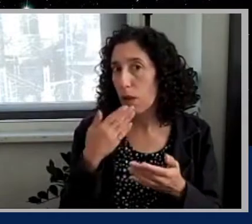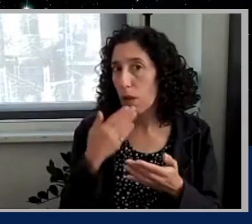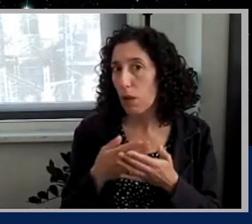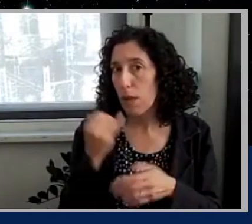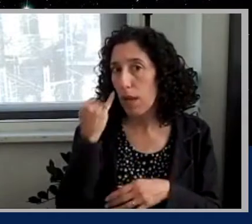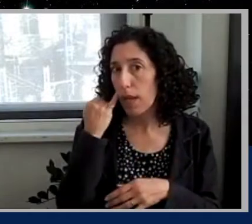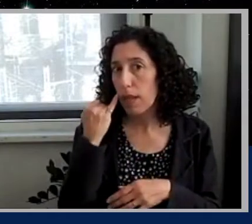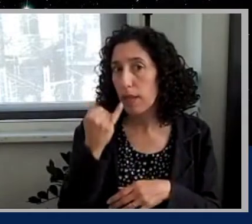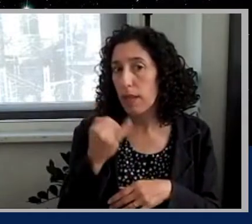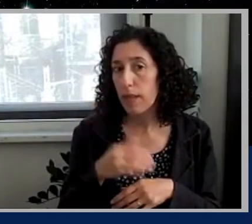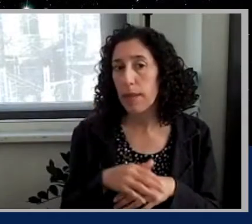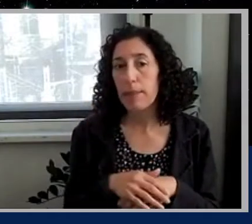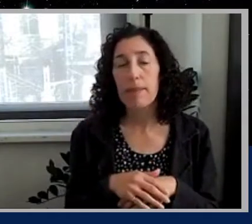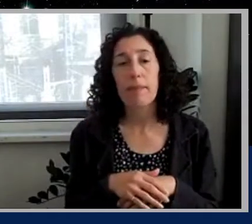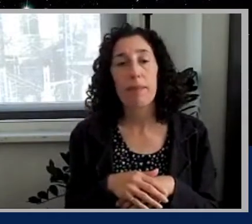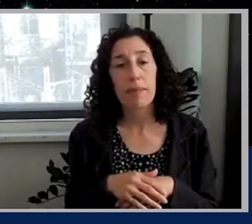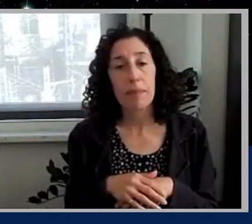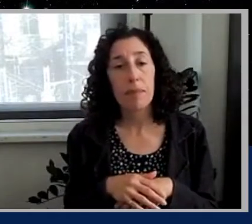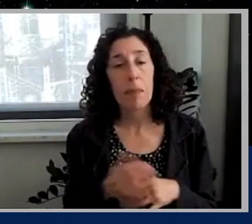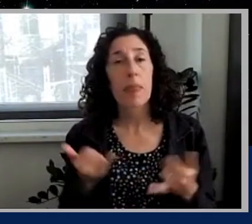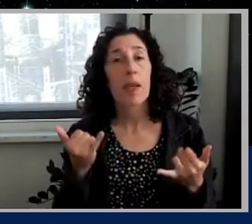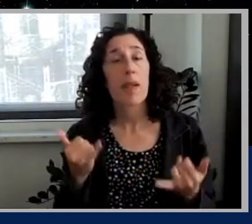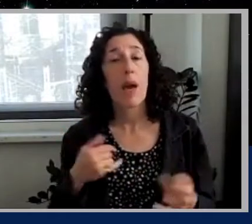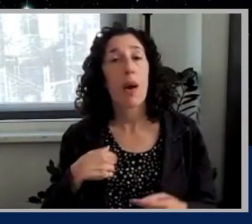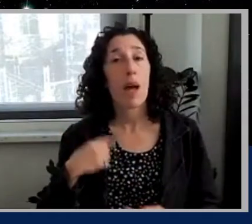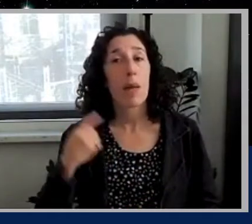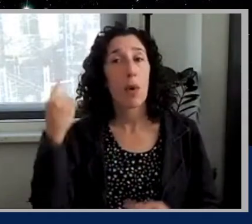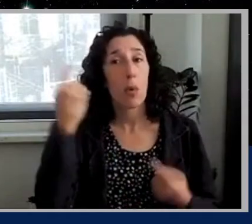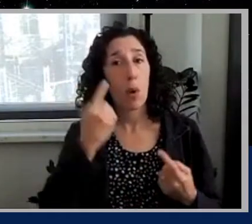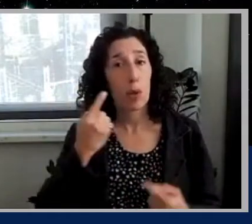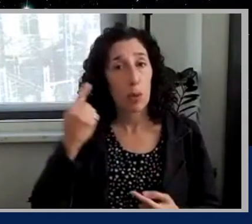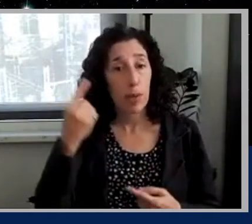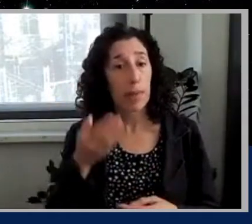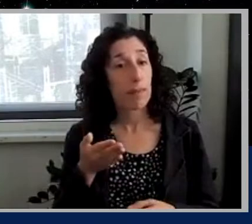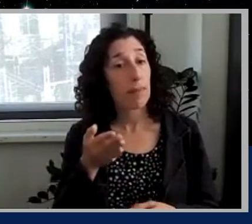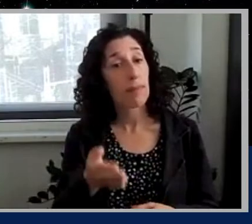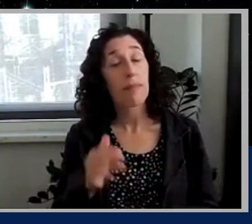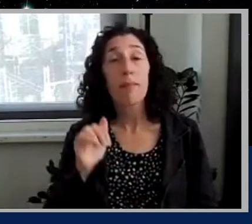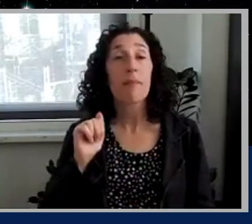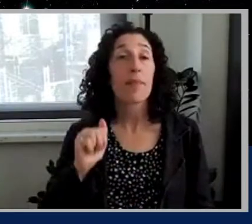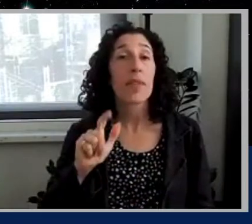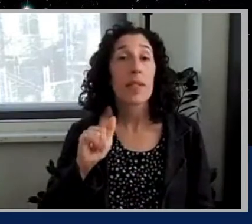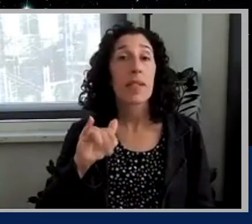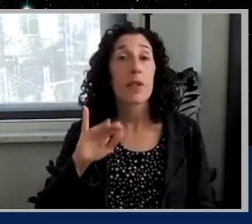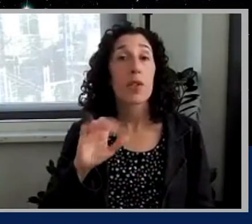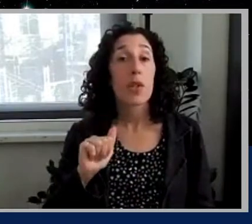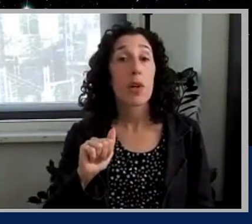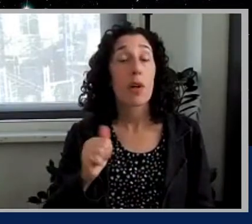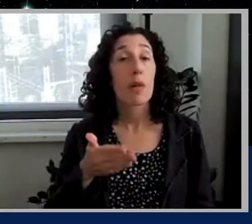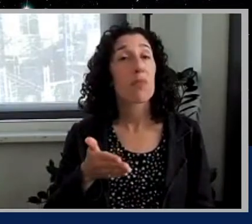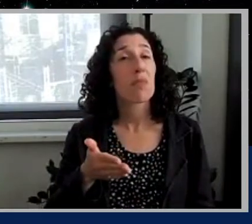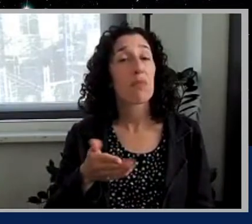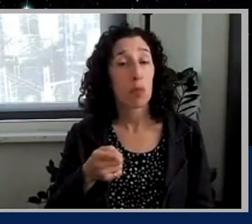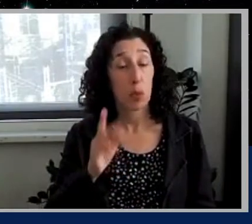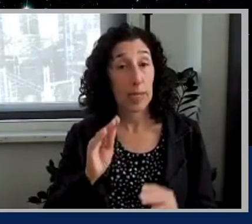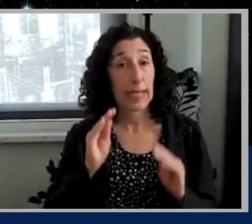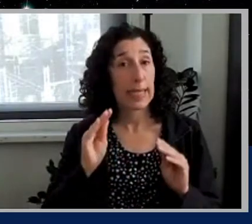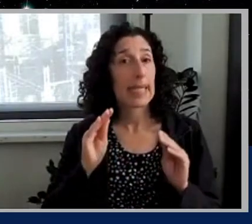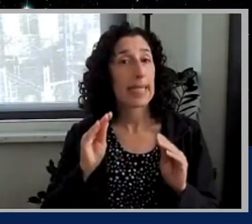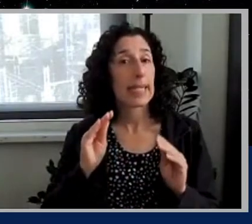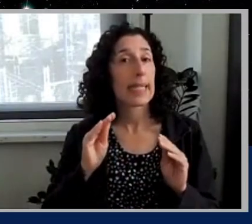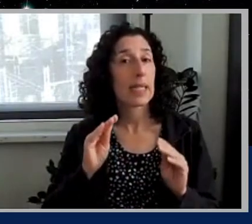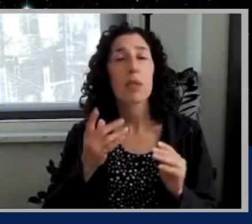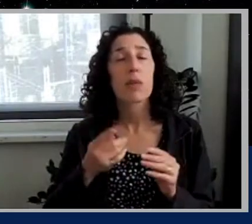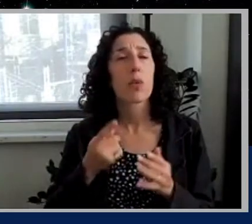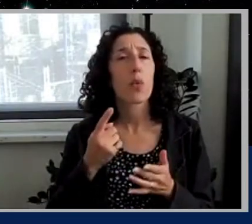Alicia, when you're teaching, what kind of things are you bringing in the classroom or changing how you present